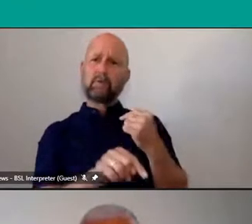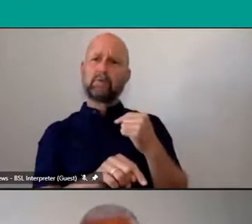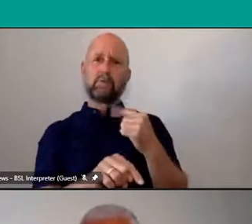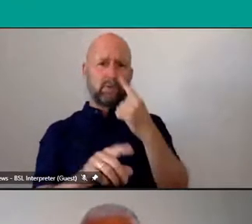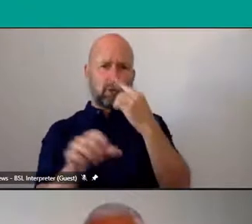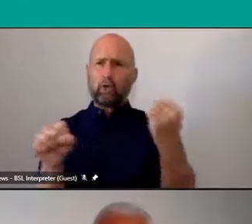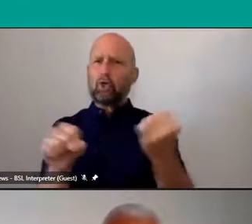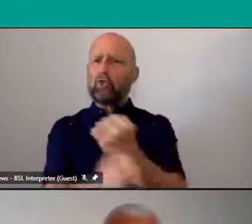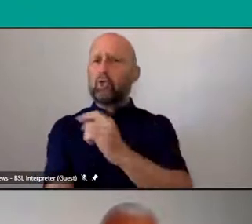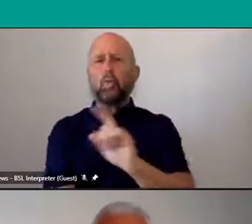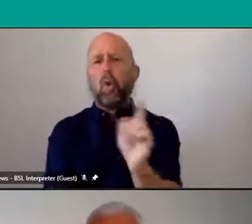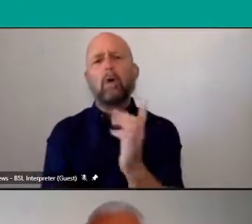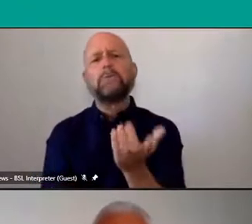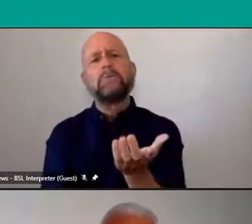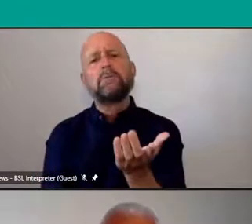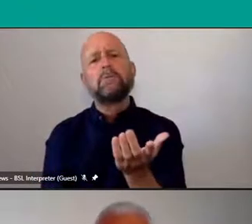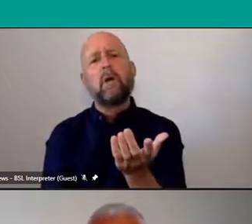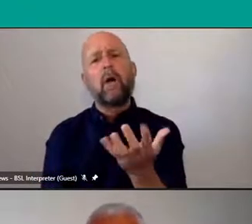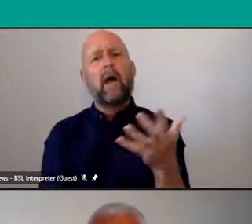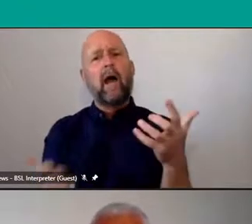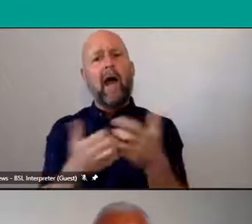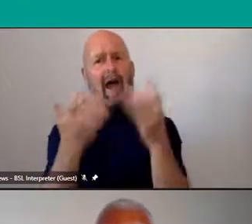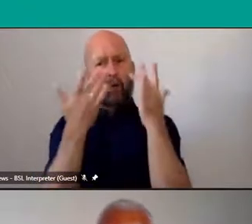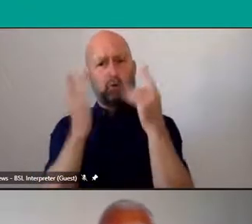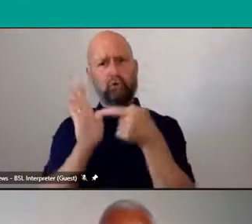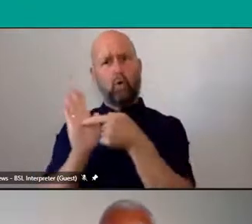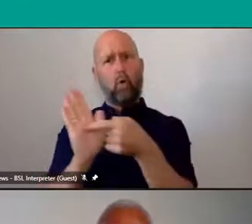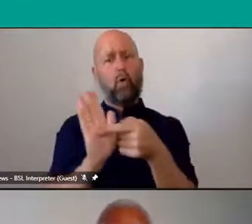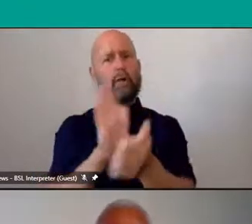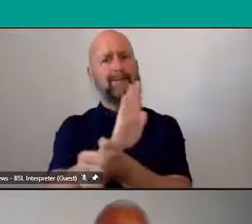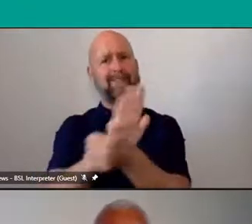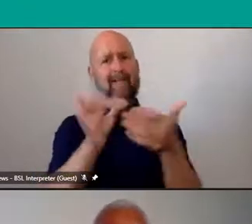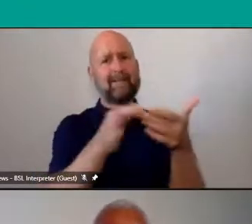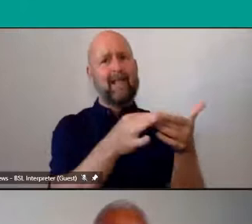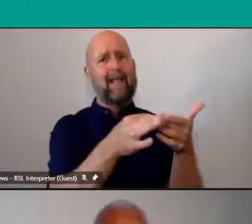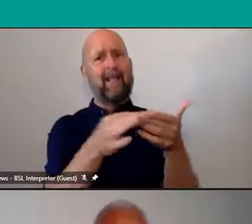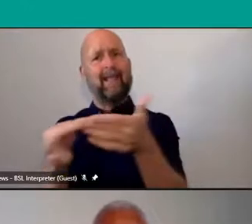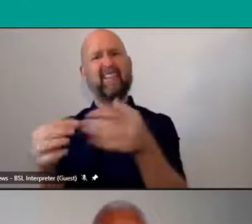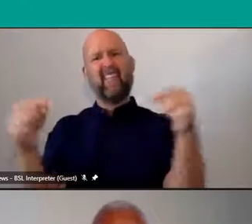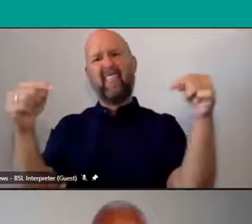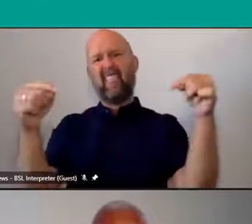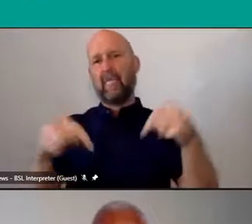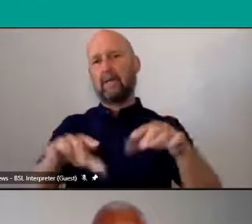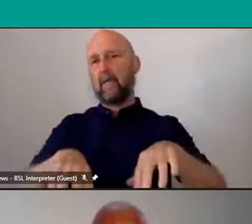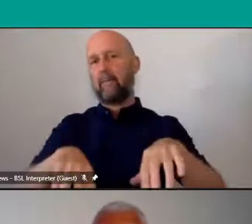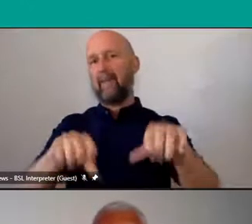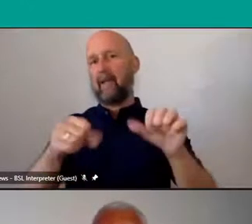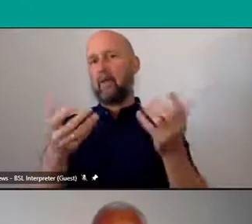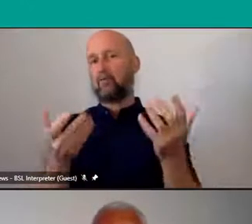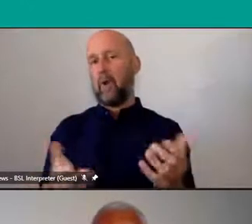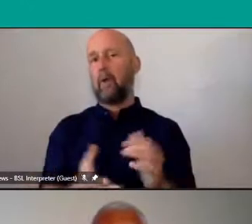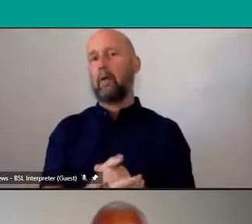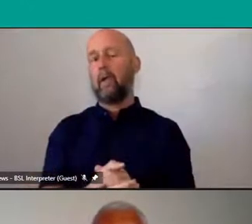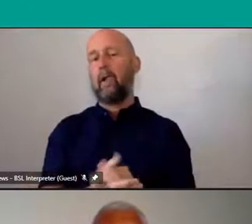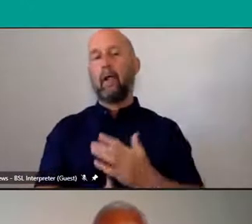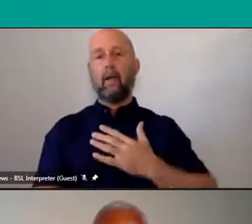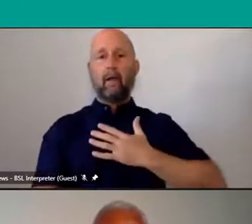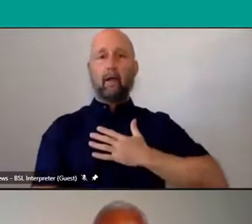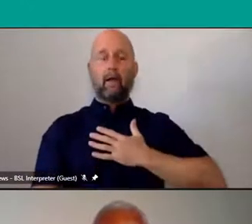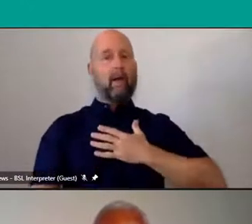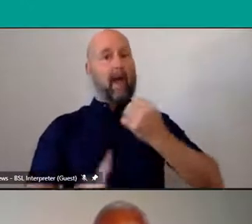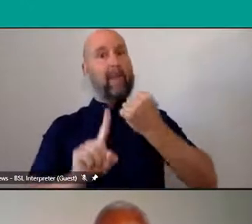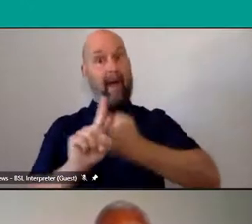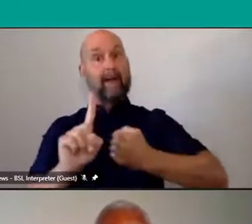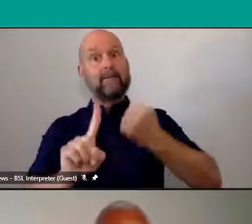How did we show leadership? Today's the beginning. And I, as a humble activist,